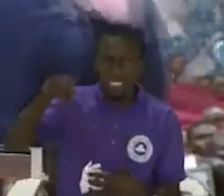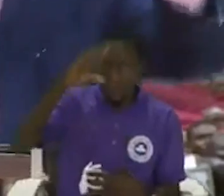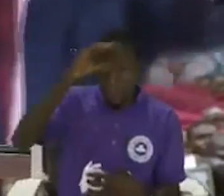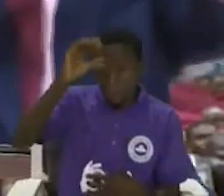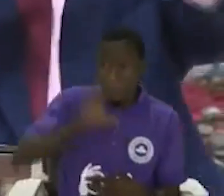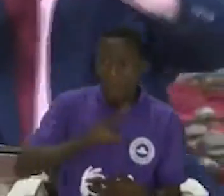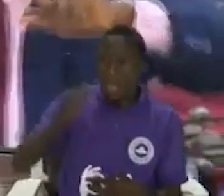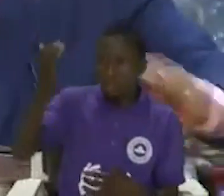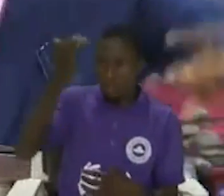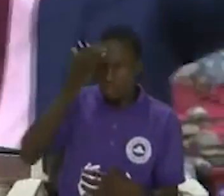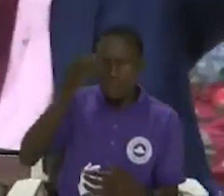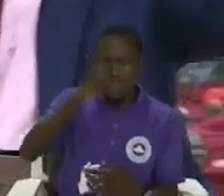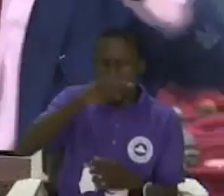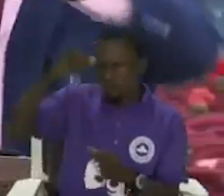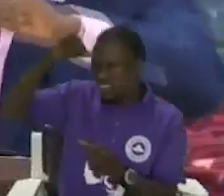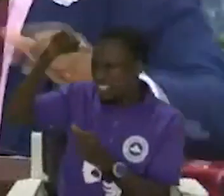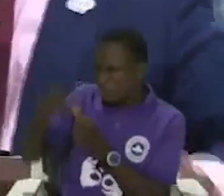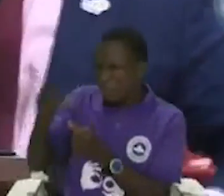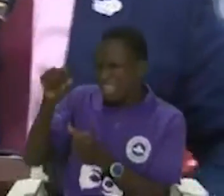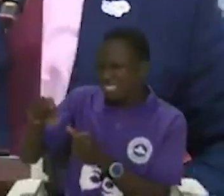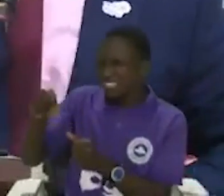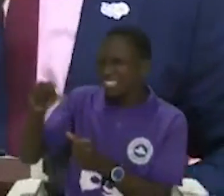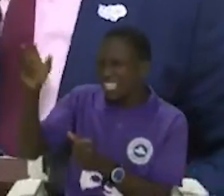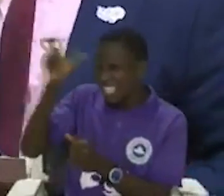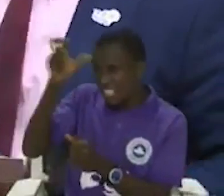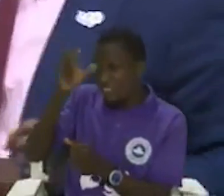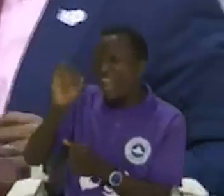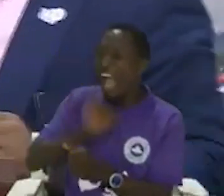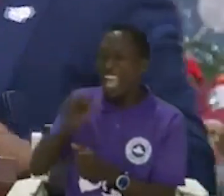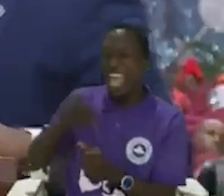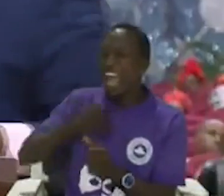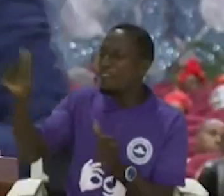would have reminded the devil, I have all that you are trying to get from me.